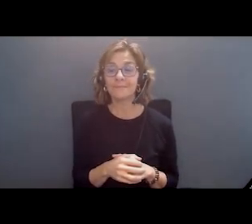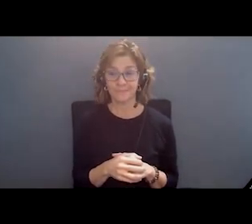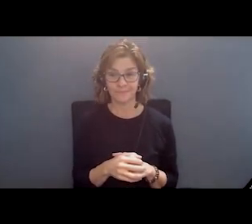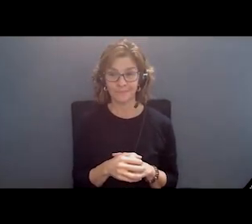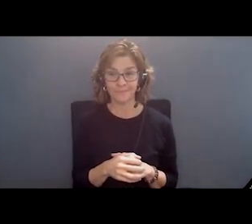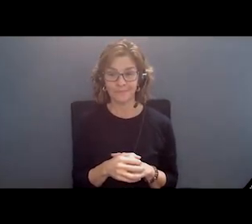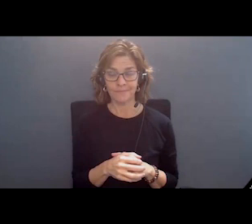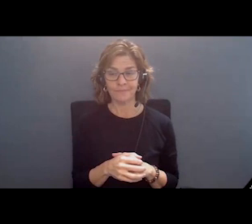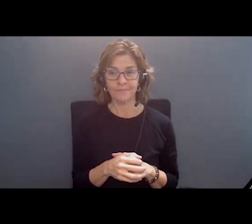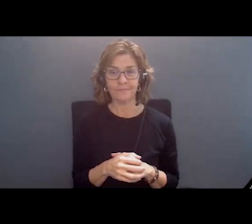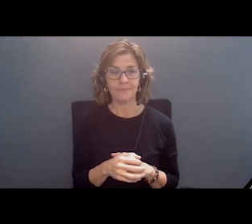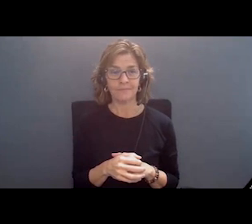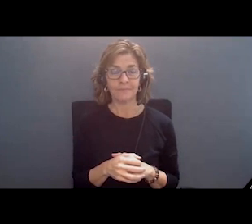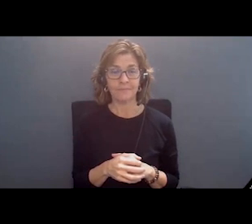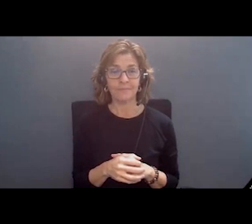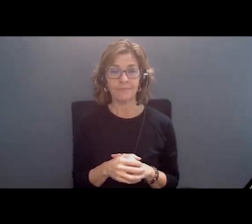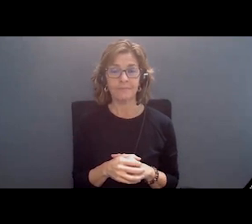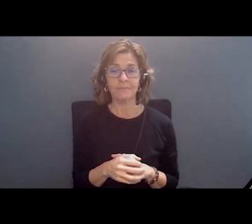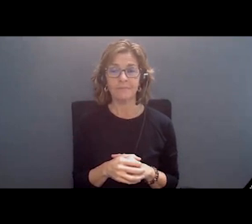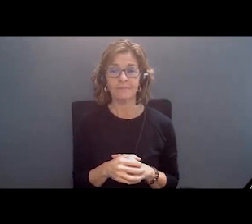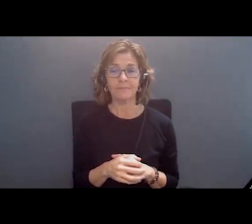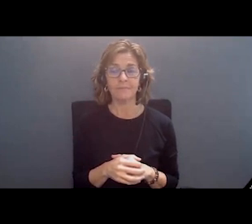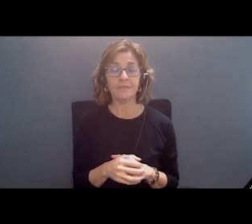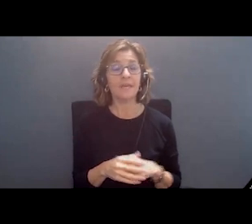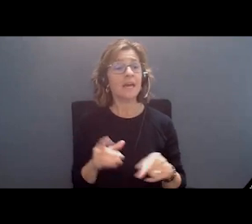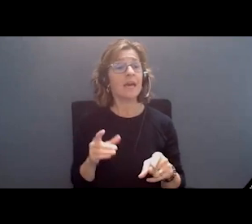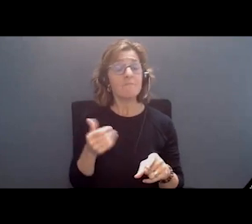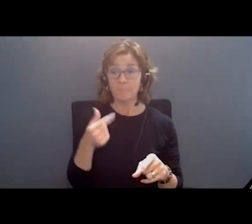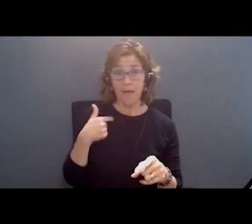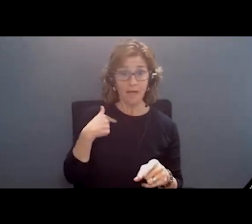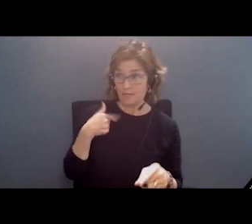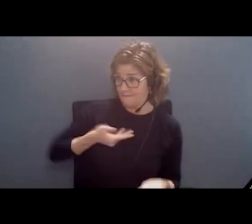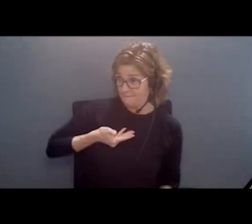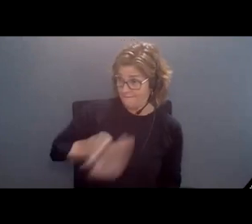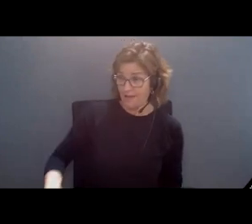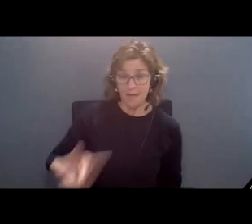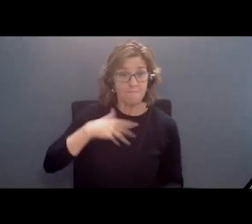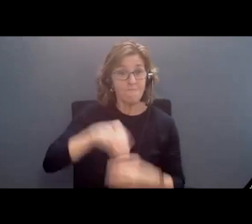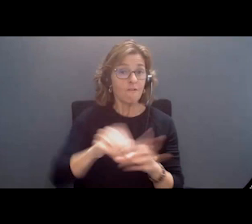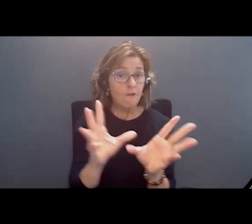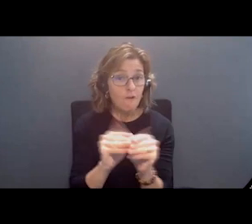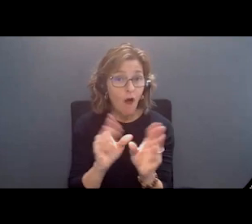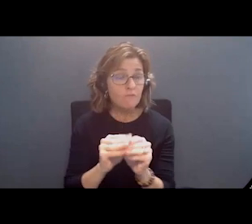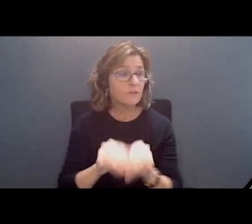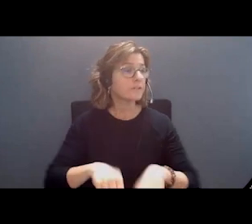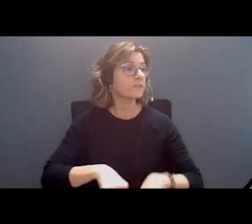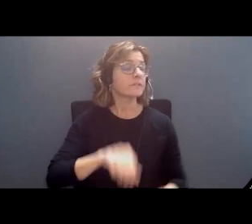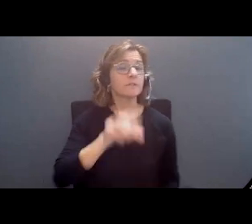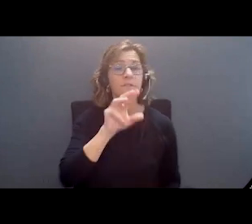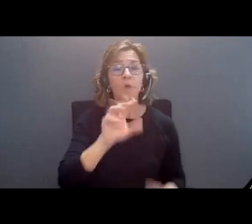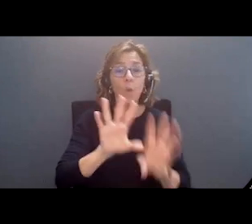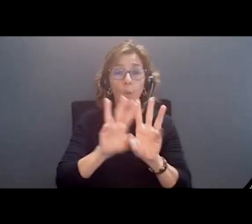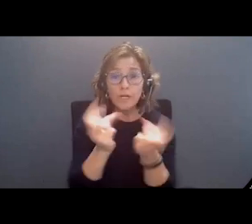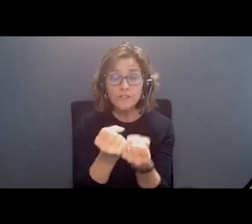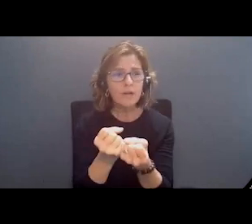I have enjoyed the times I've been asked to participate in webinars and conferences. I think many people don't have the chance to tell